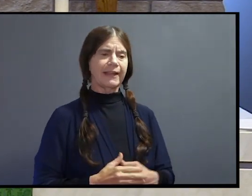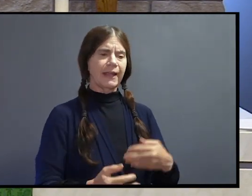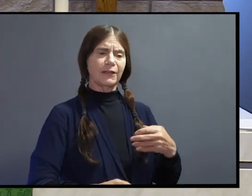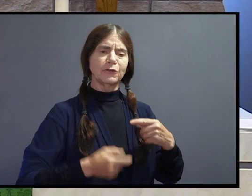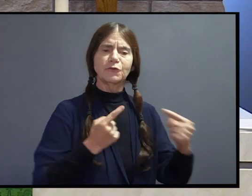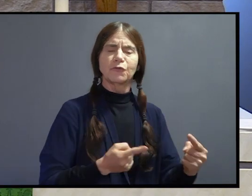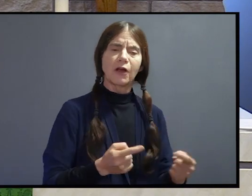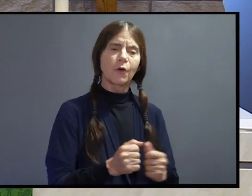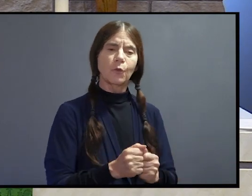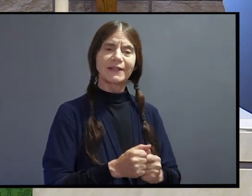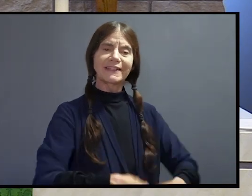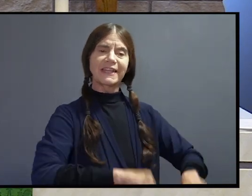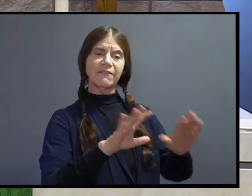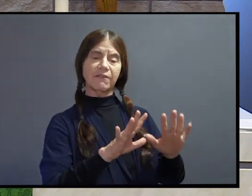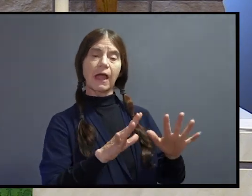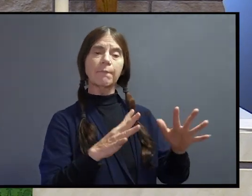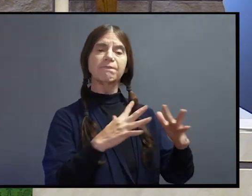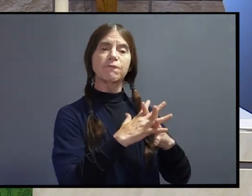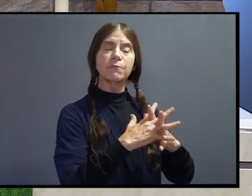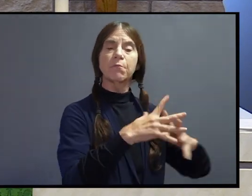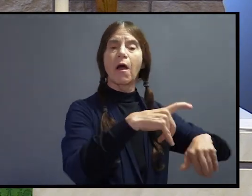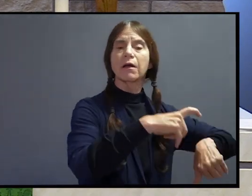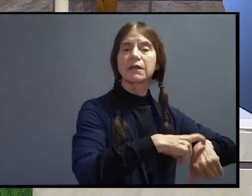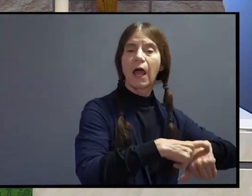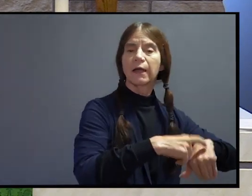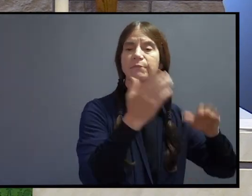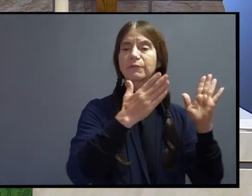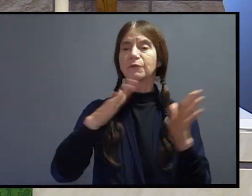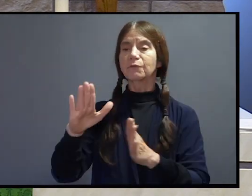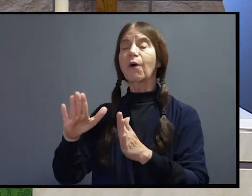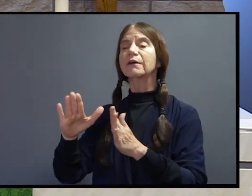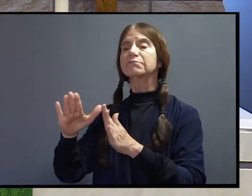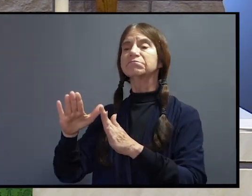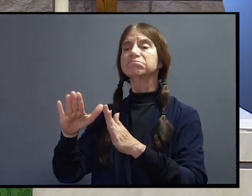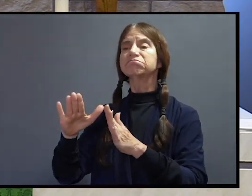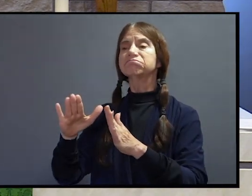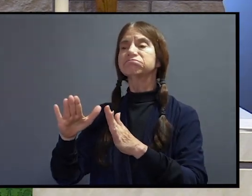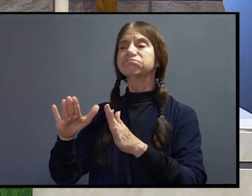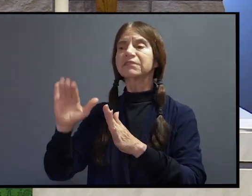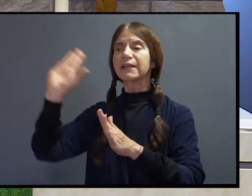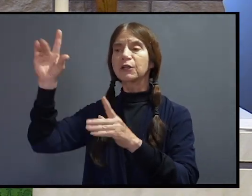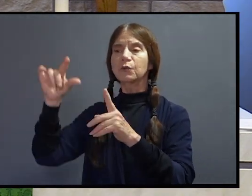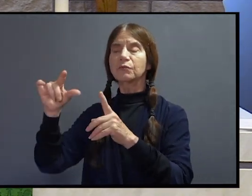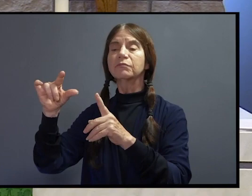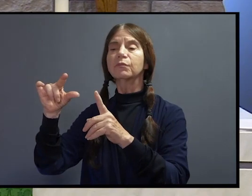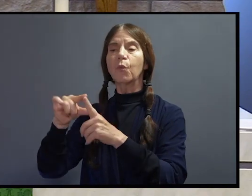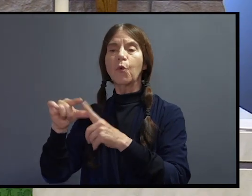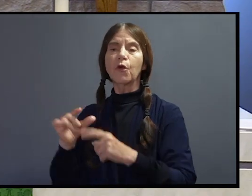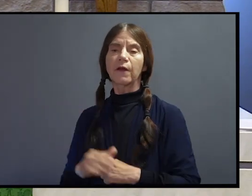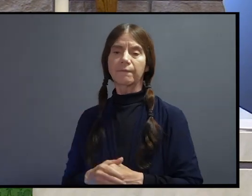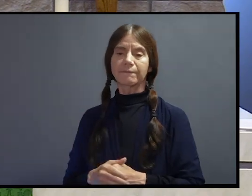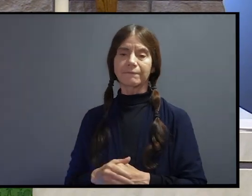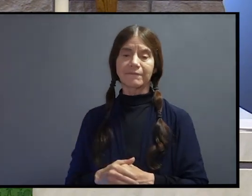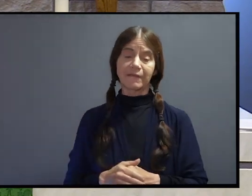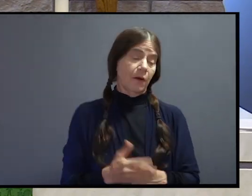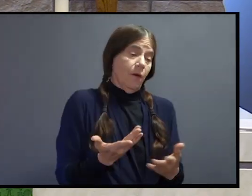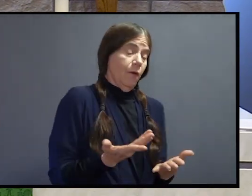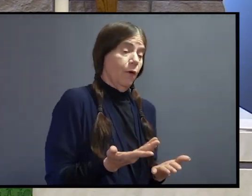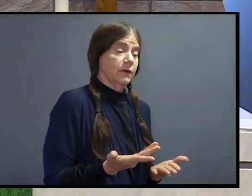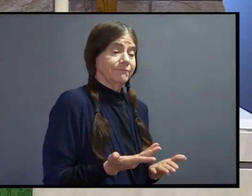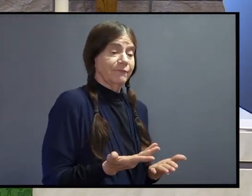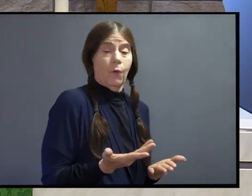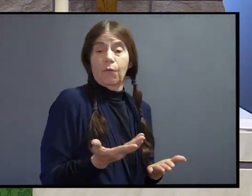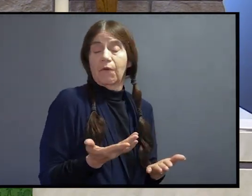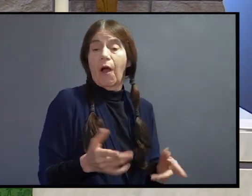Jesus. You hem and haw about giving up a portion of your salary, if you even give it a thought at